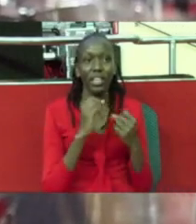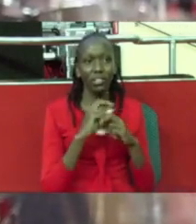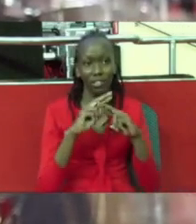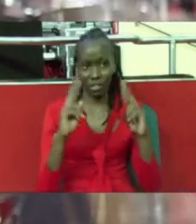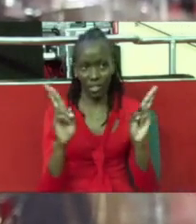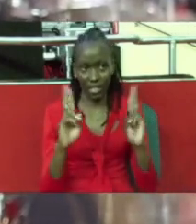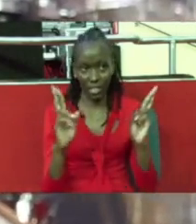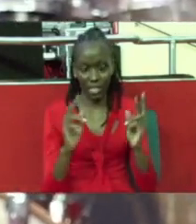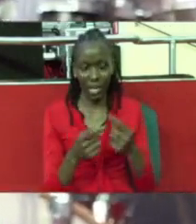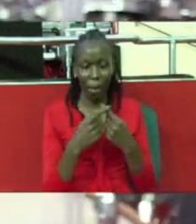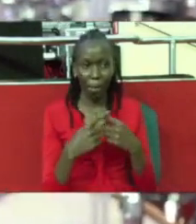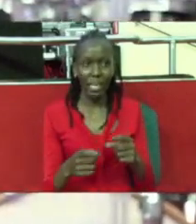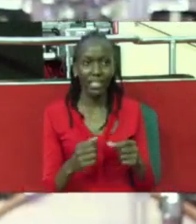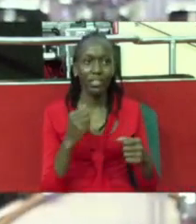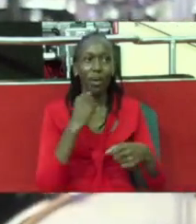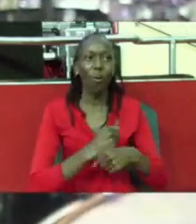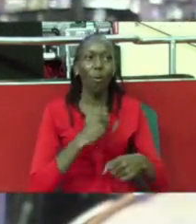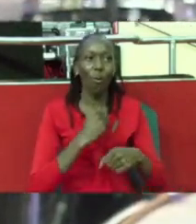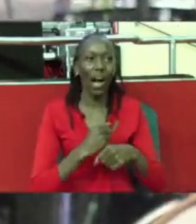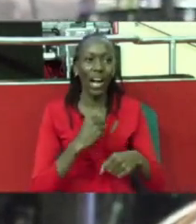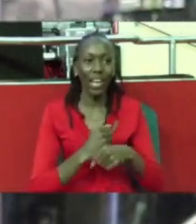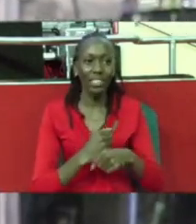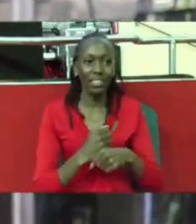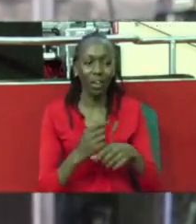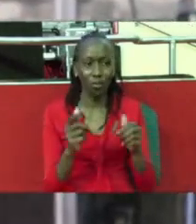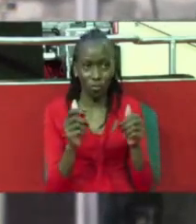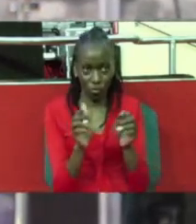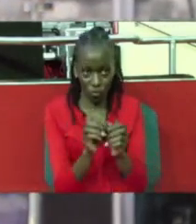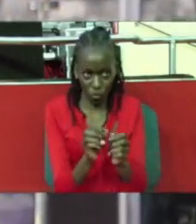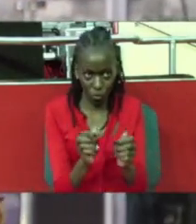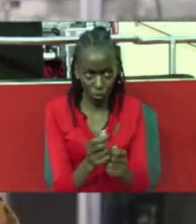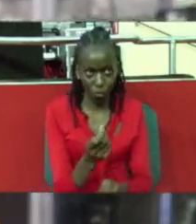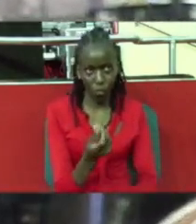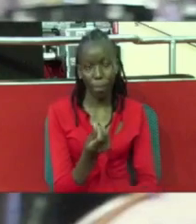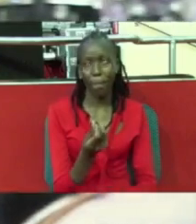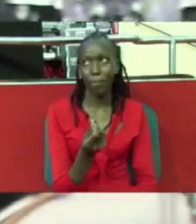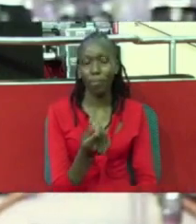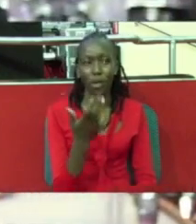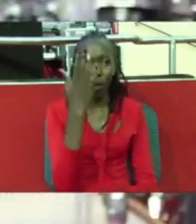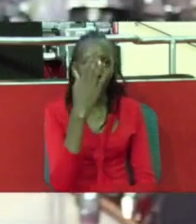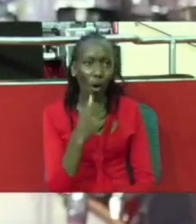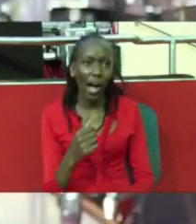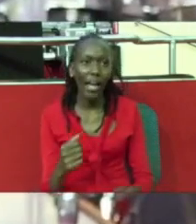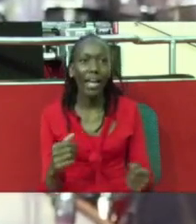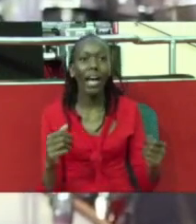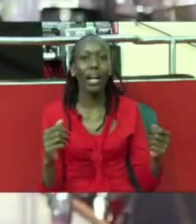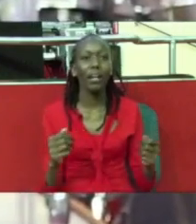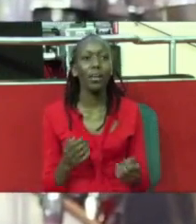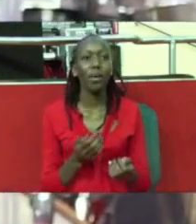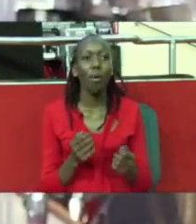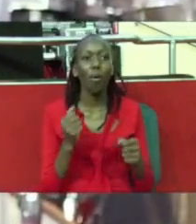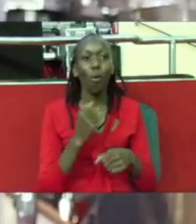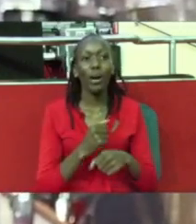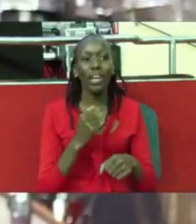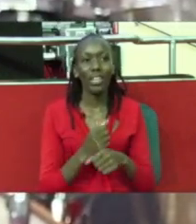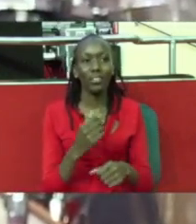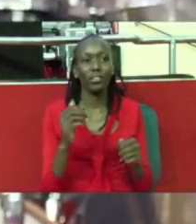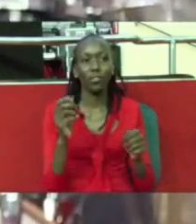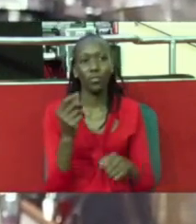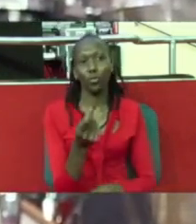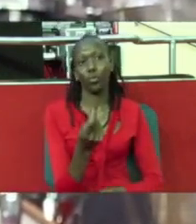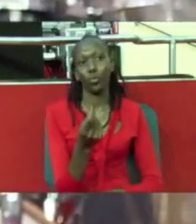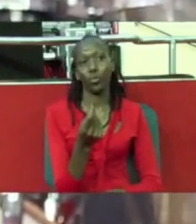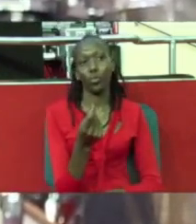are few. Lakini watenda kazi ni wachache. Why are the laborers few? Aha, watenda kazi wafanyaje? When I'm sitting comfortable.